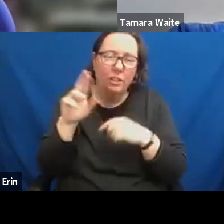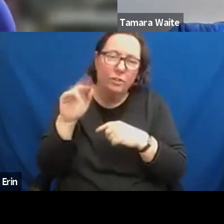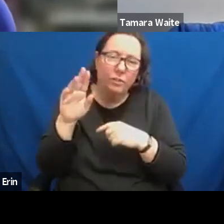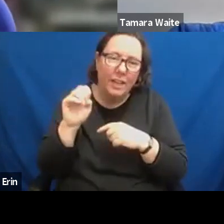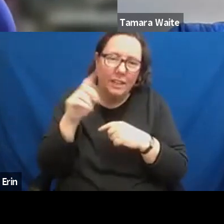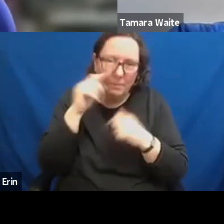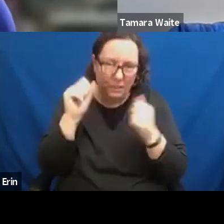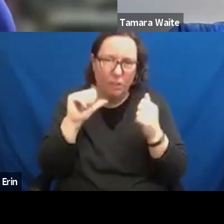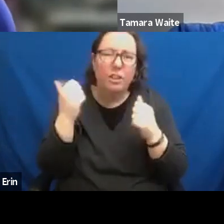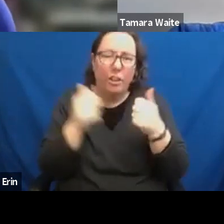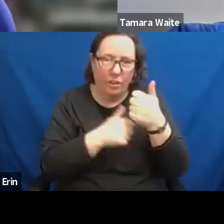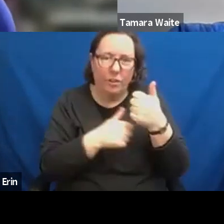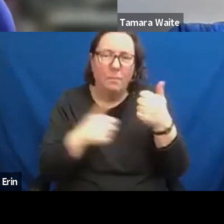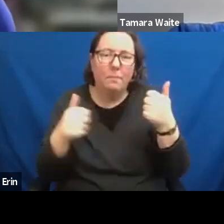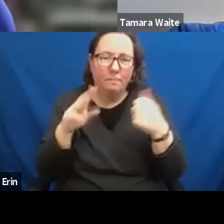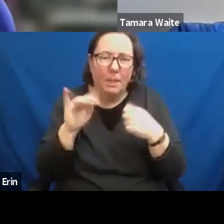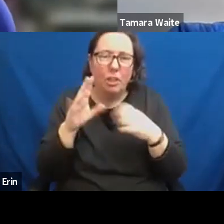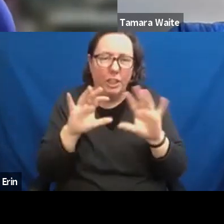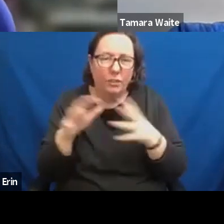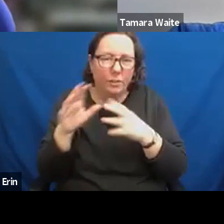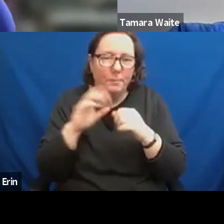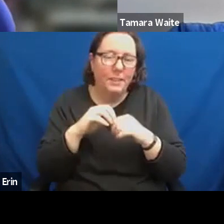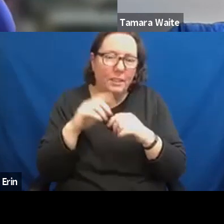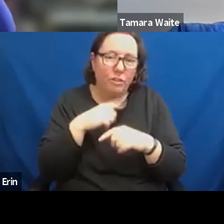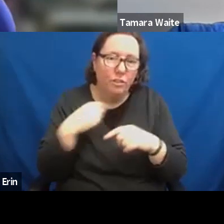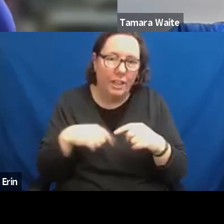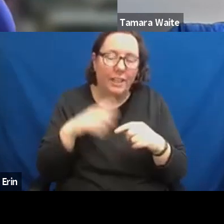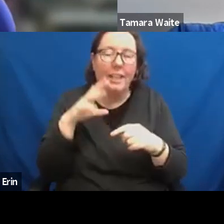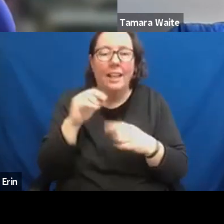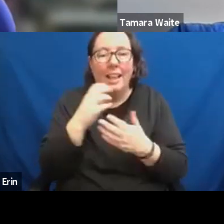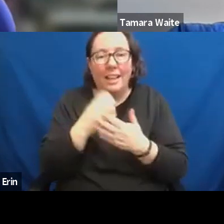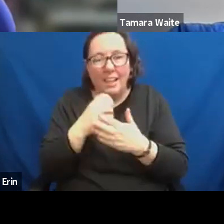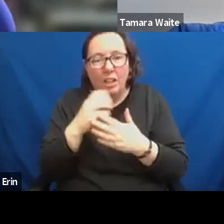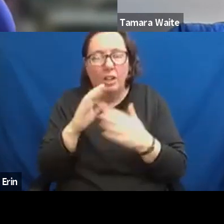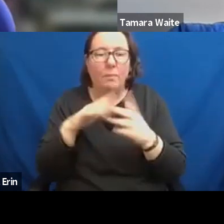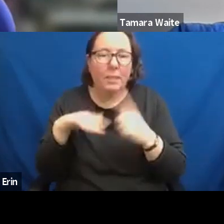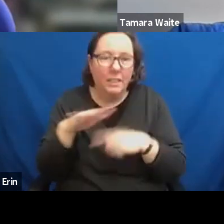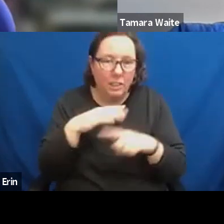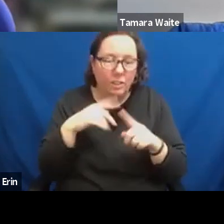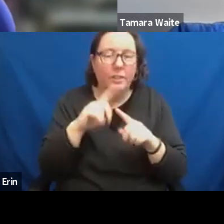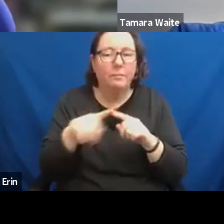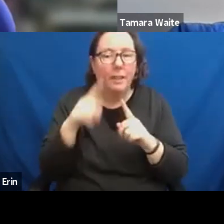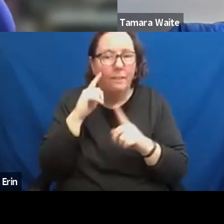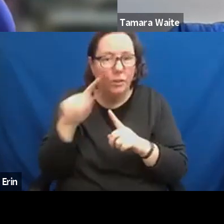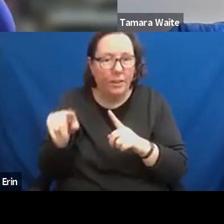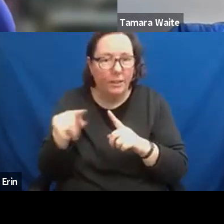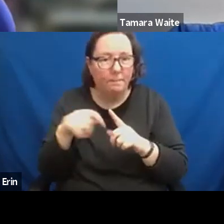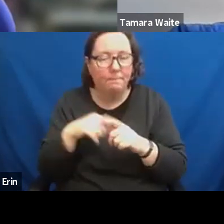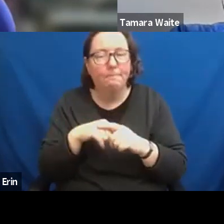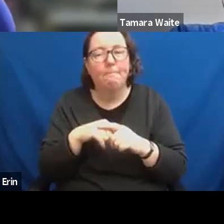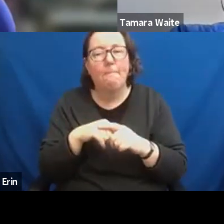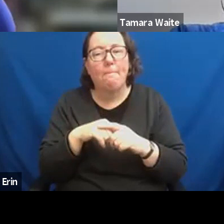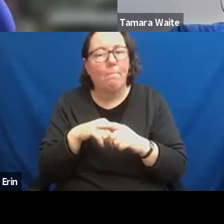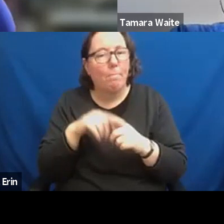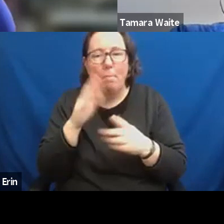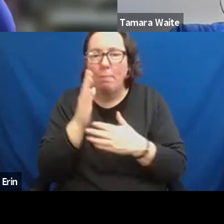China, and also economic conditions, because in some poor area, right? So students had, didn't have